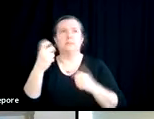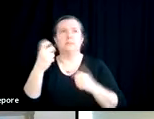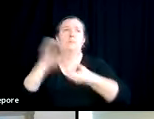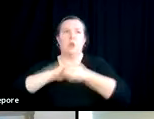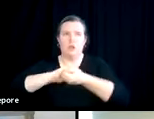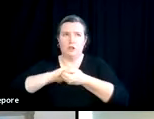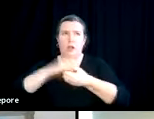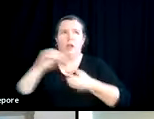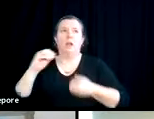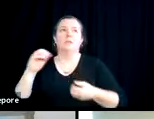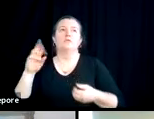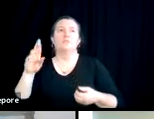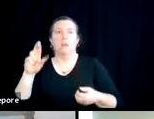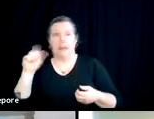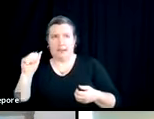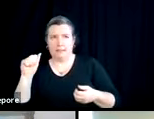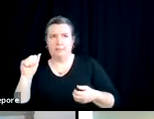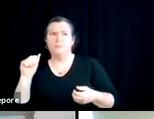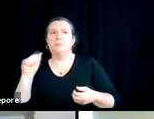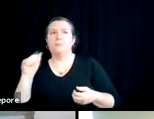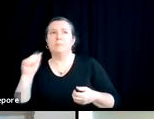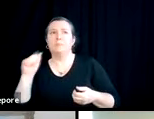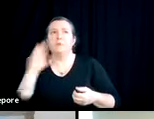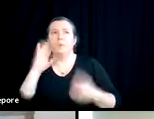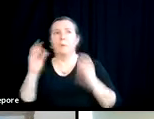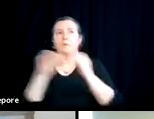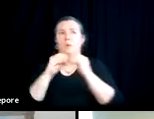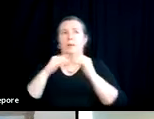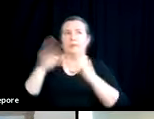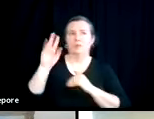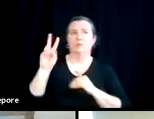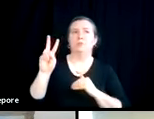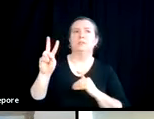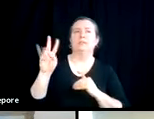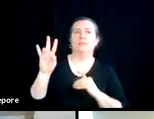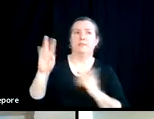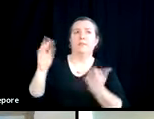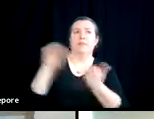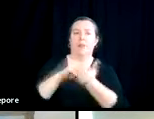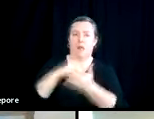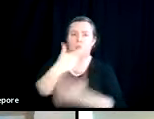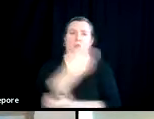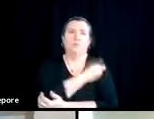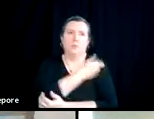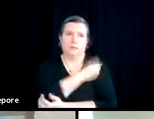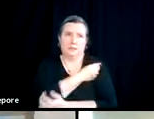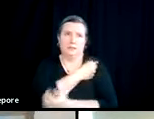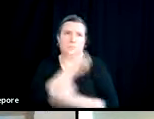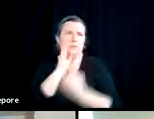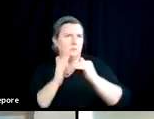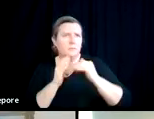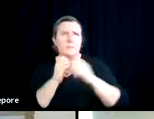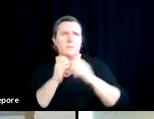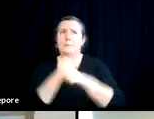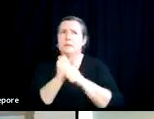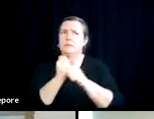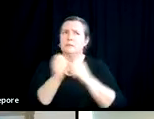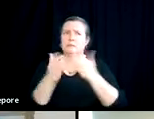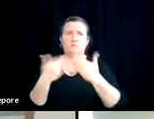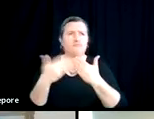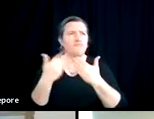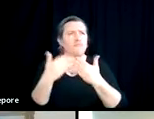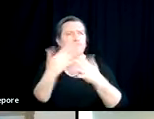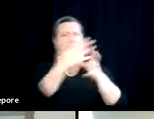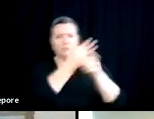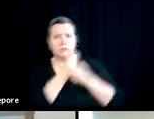than 27,000 doses from the federal government to increase vaccine access in our state. Over